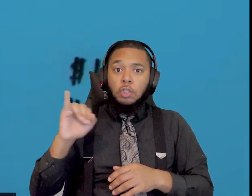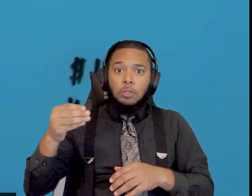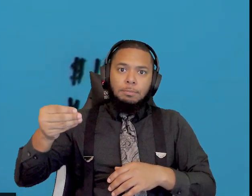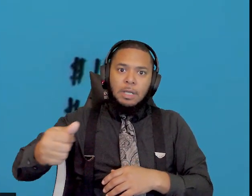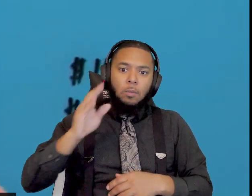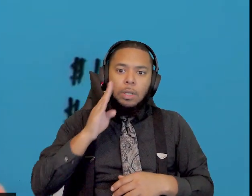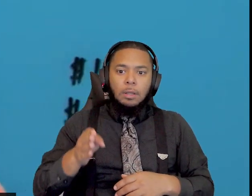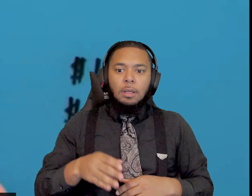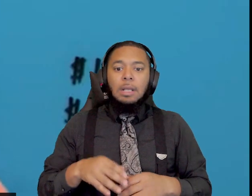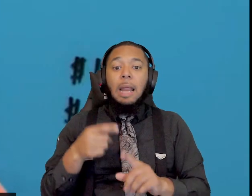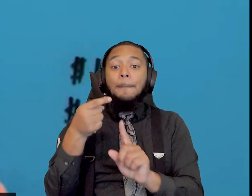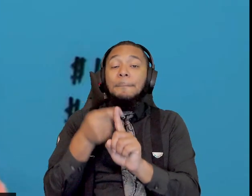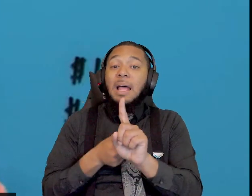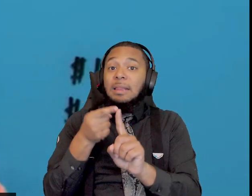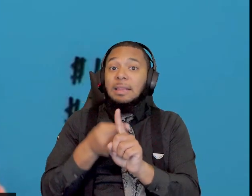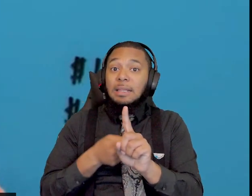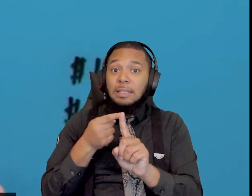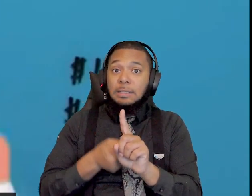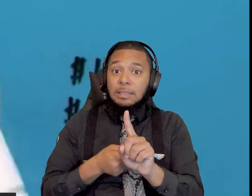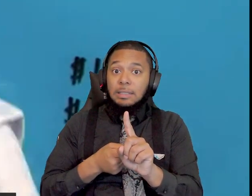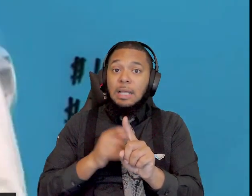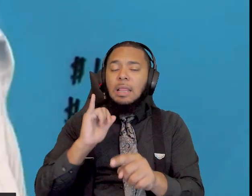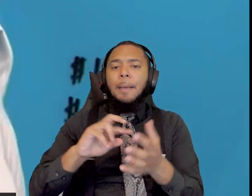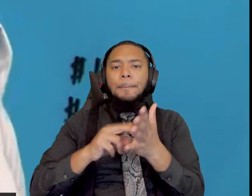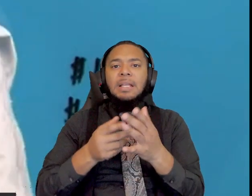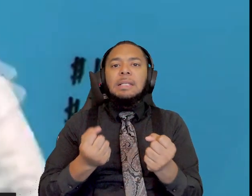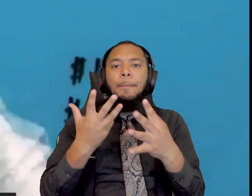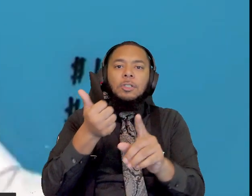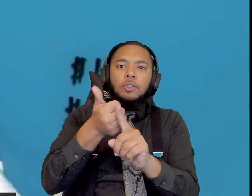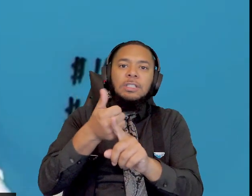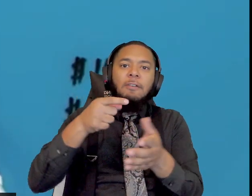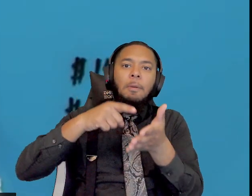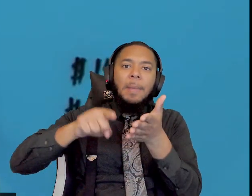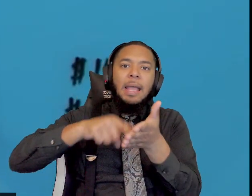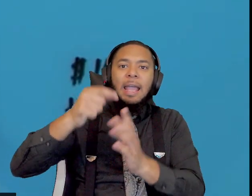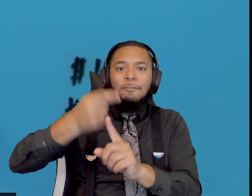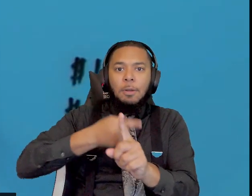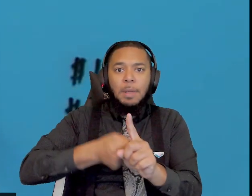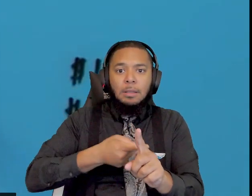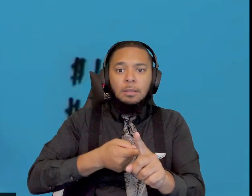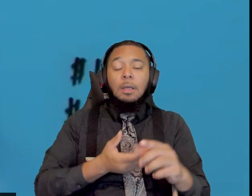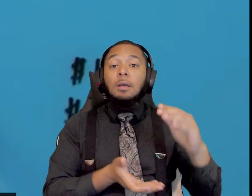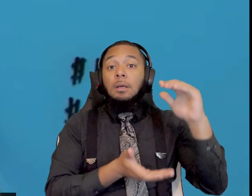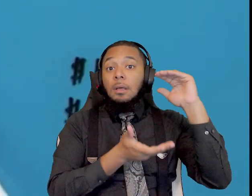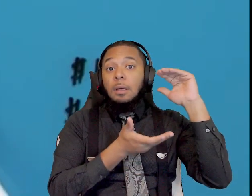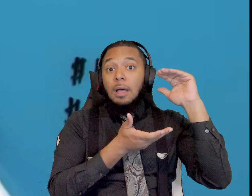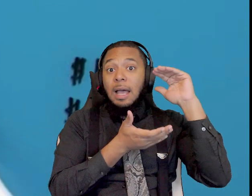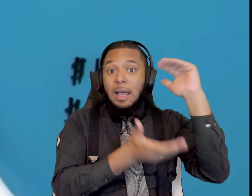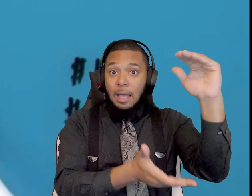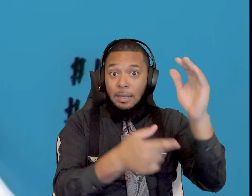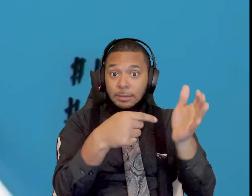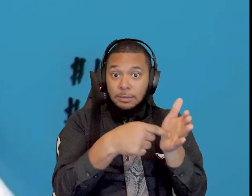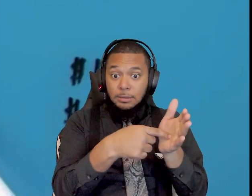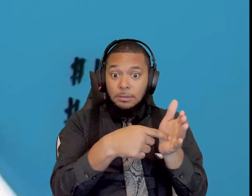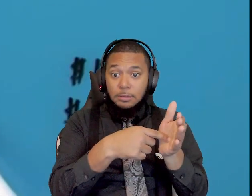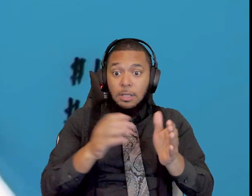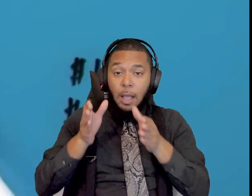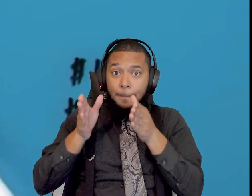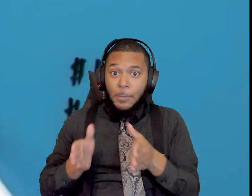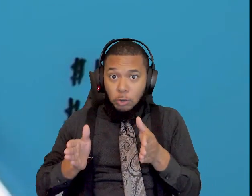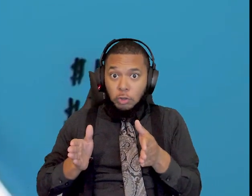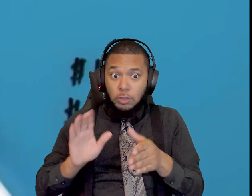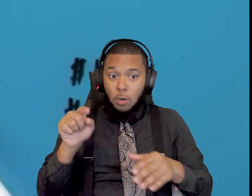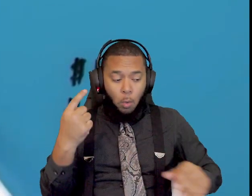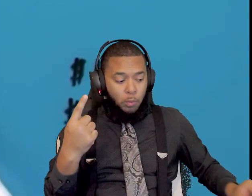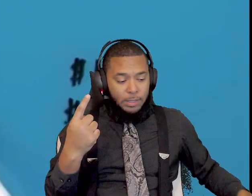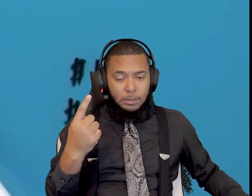how much you have to pay the insurance company under a high deductible plan individuals so just you if you're just